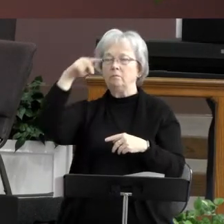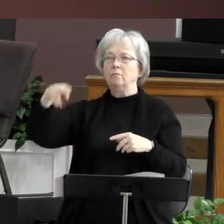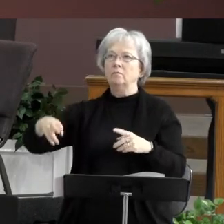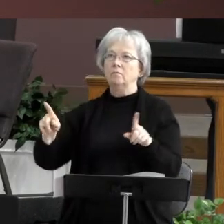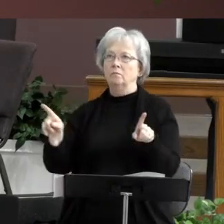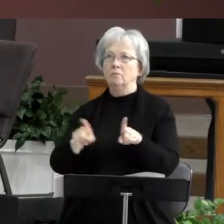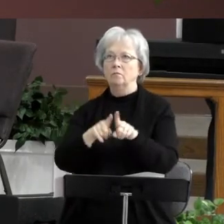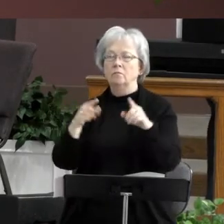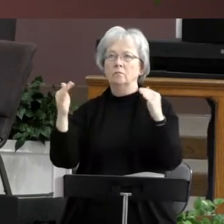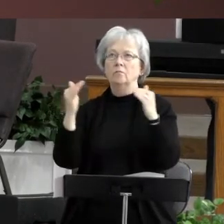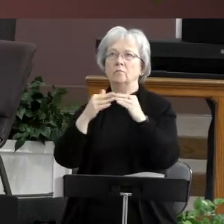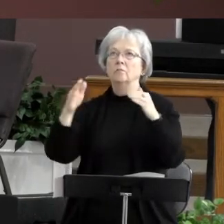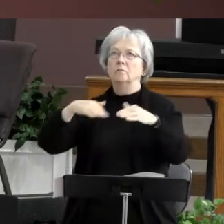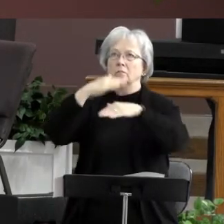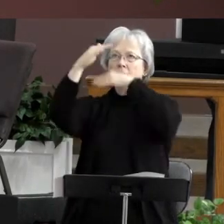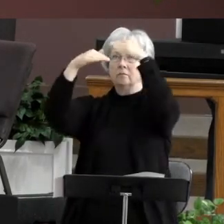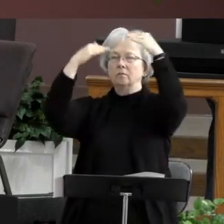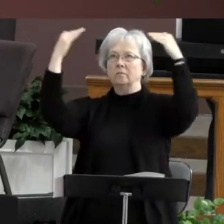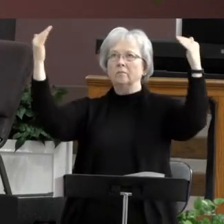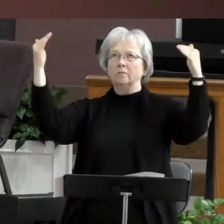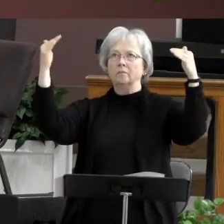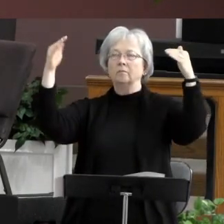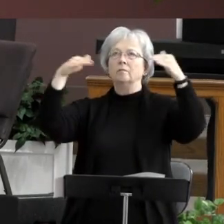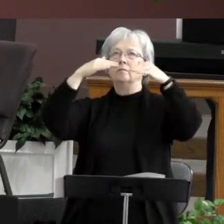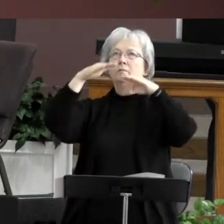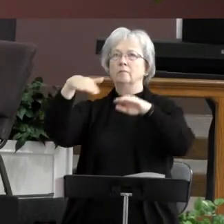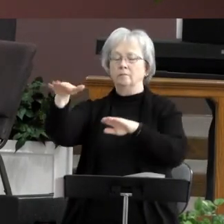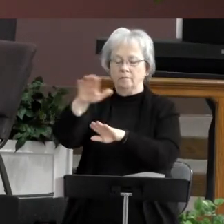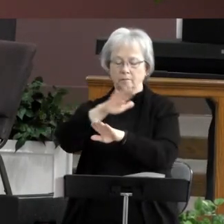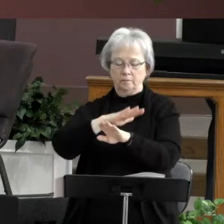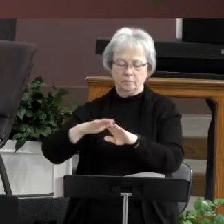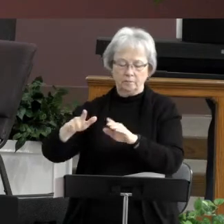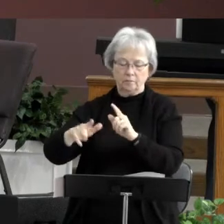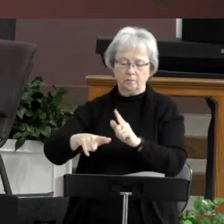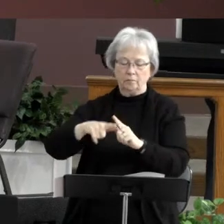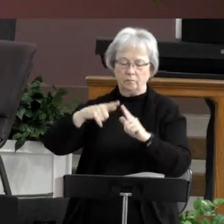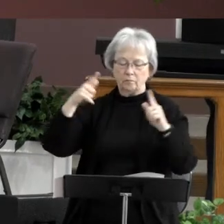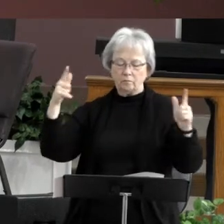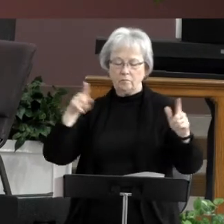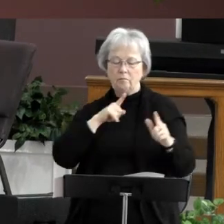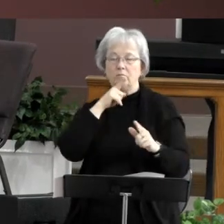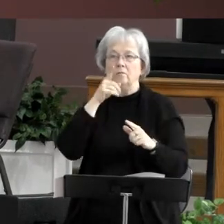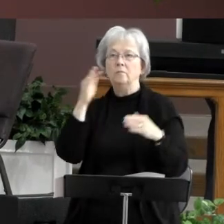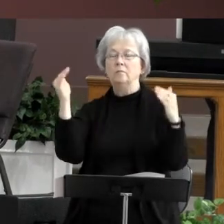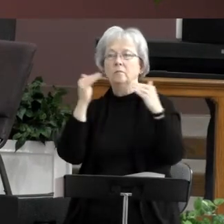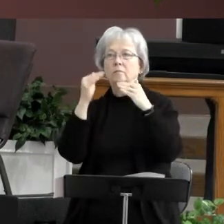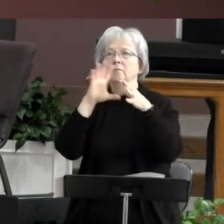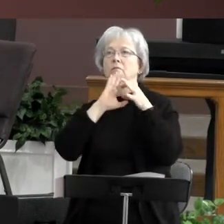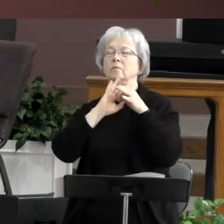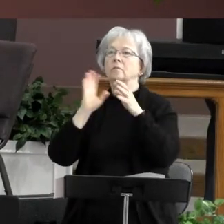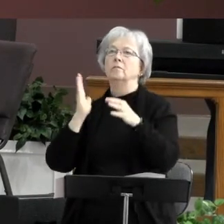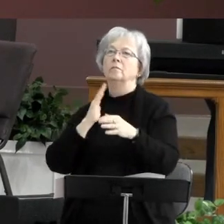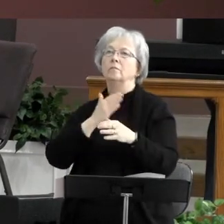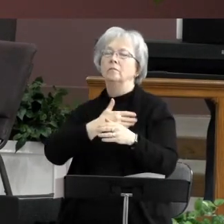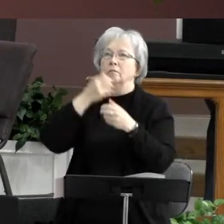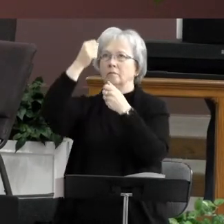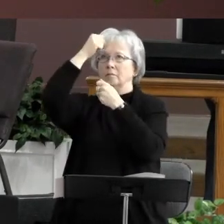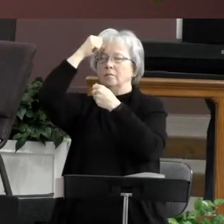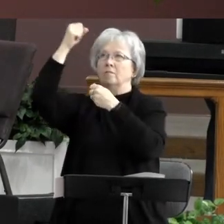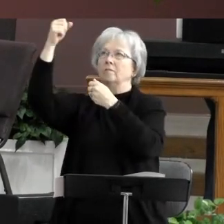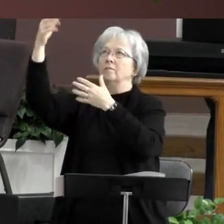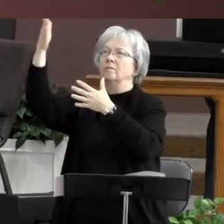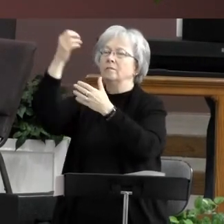through. For as high as the heavens above, so great is the measure of